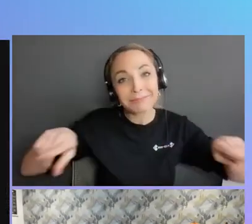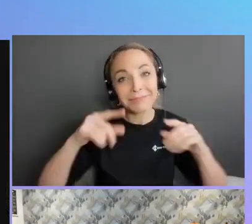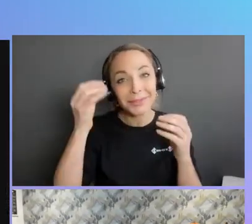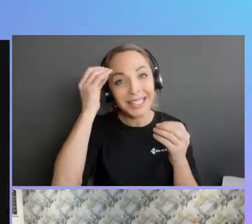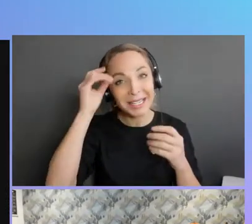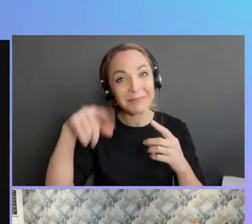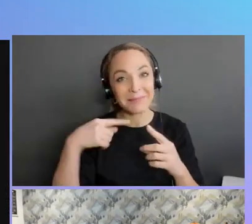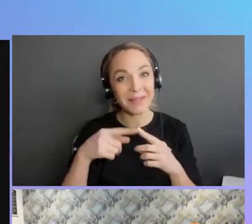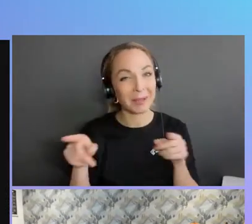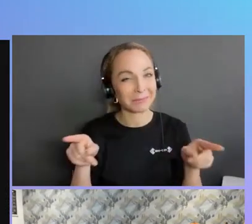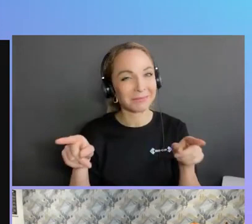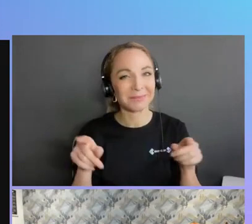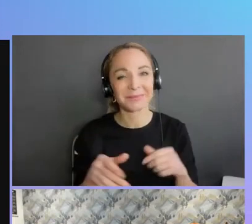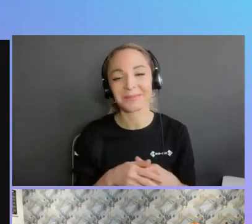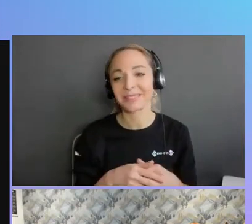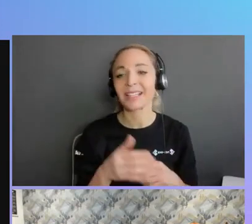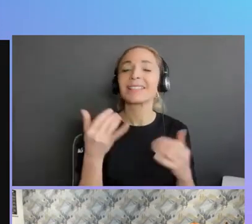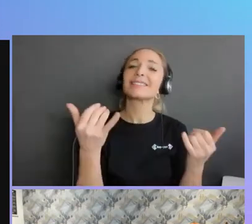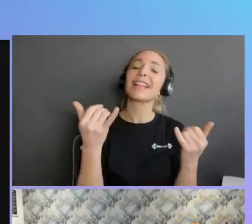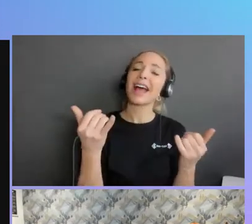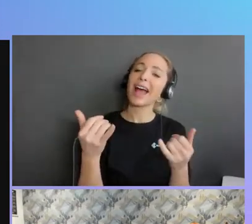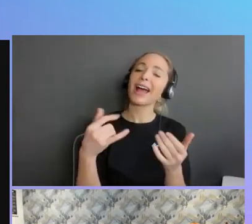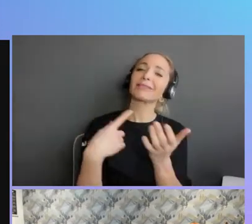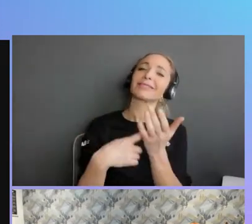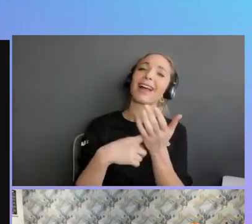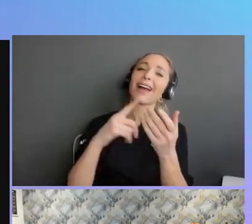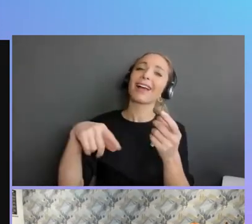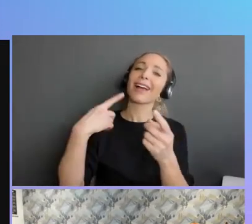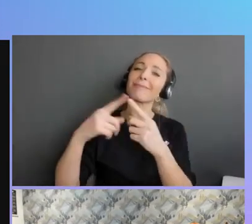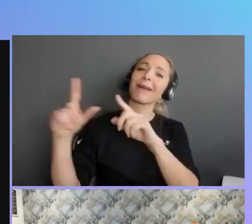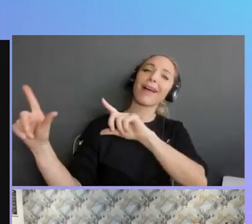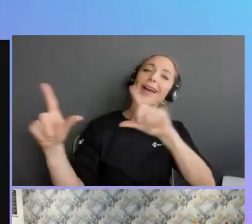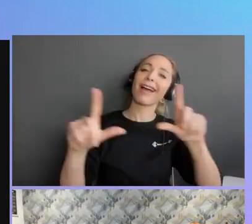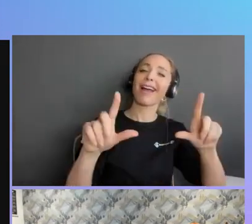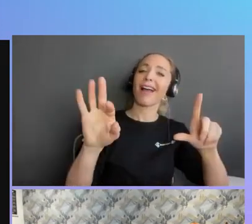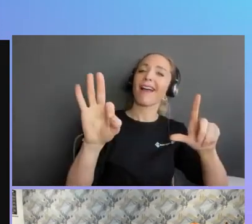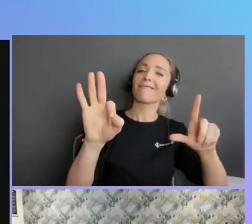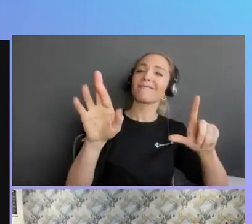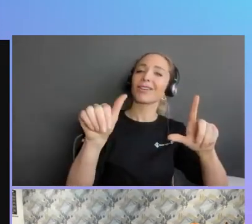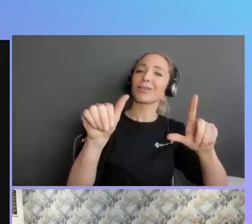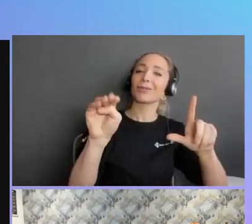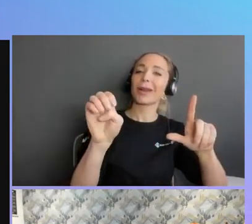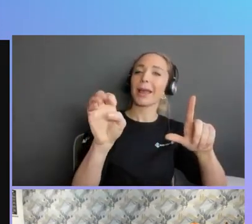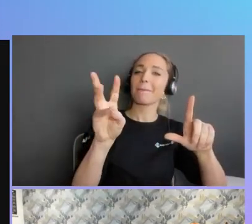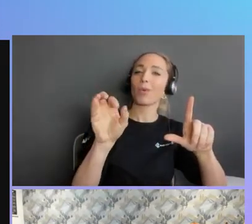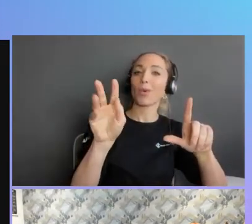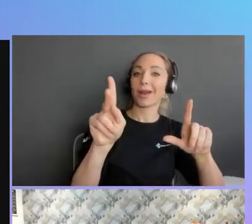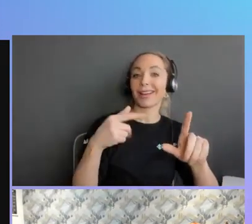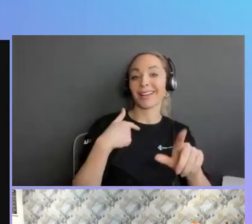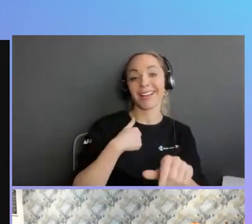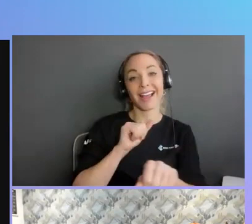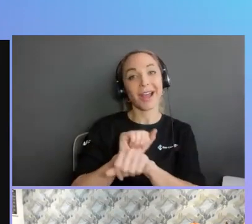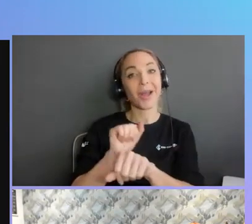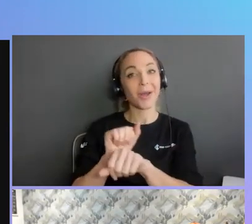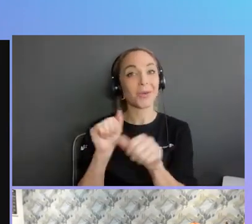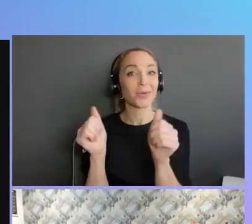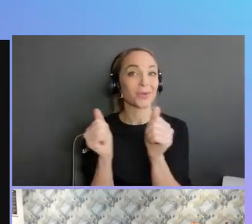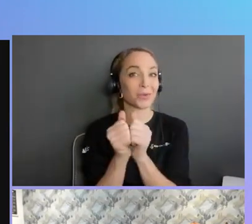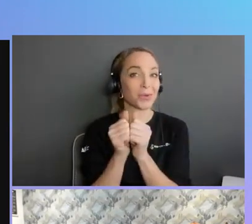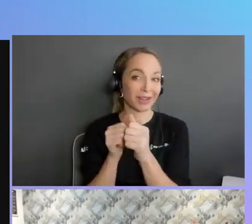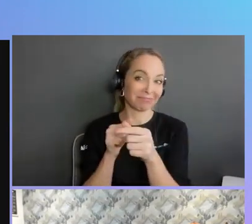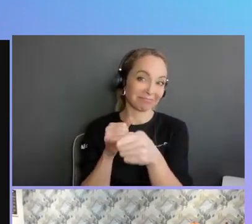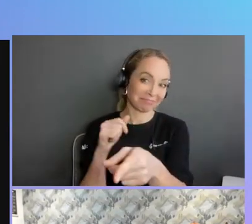So let's chat about a framework, something that I have been working recently. It's still a work in progress,